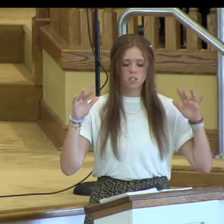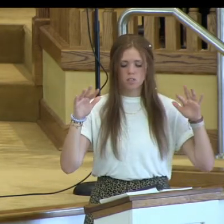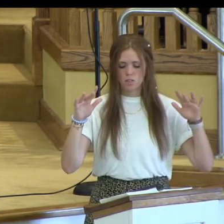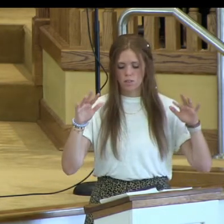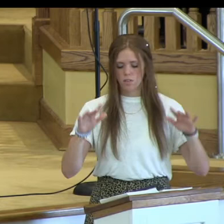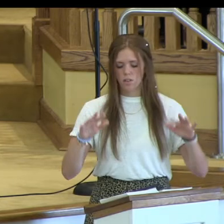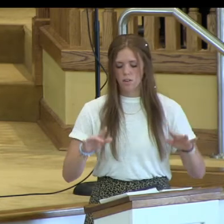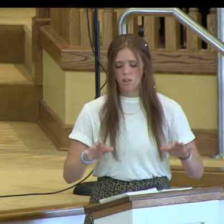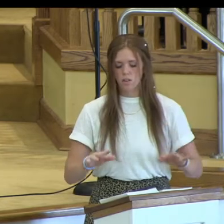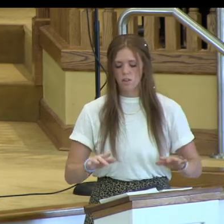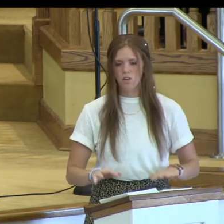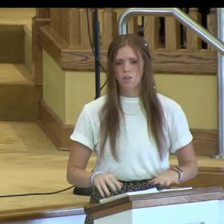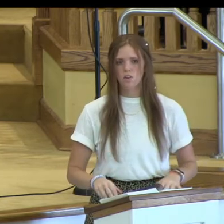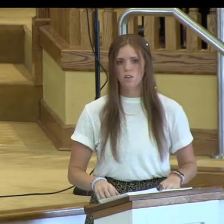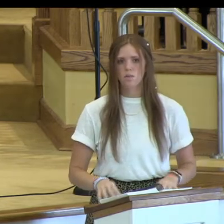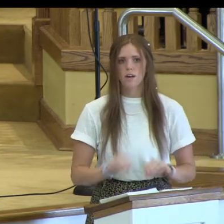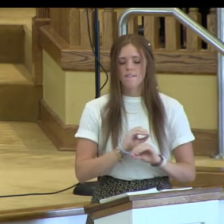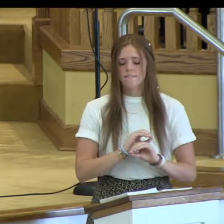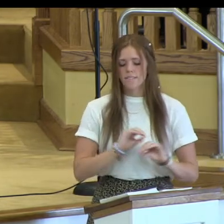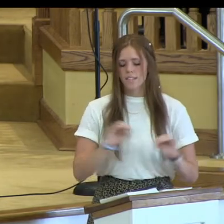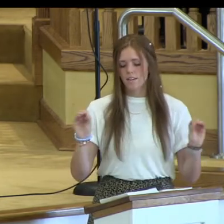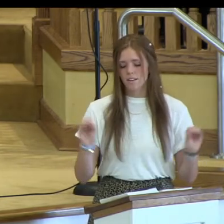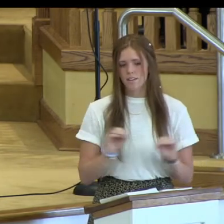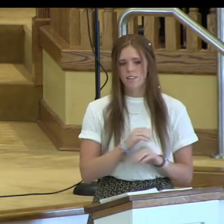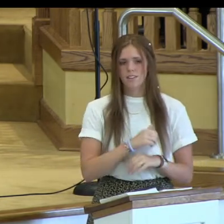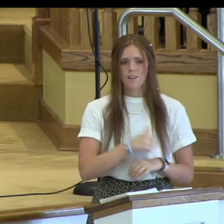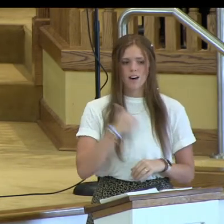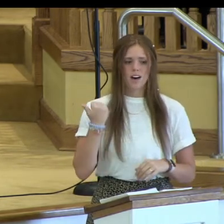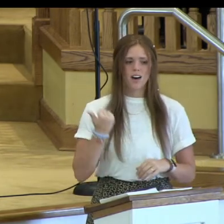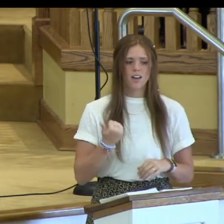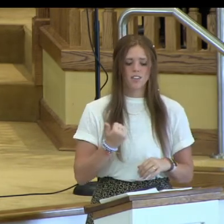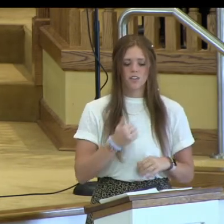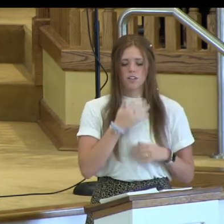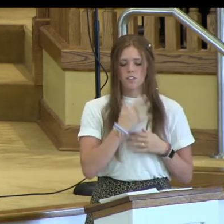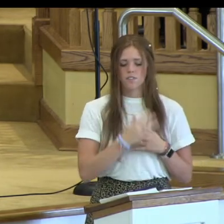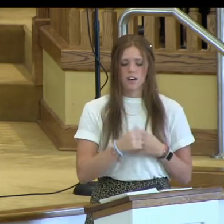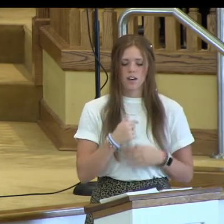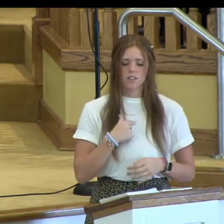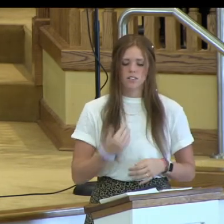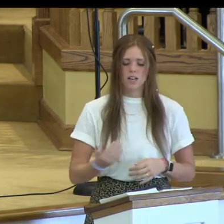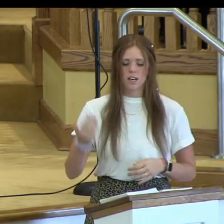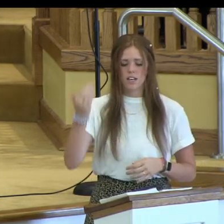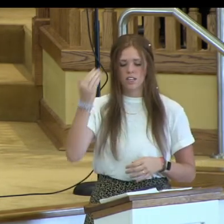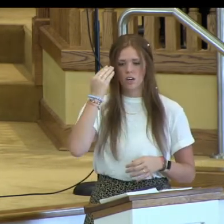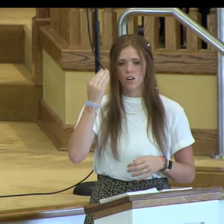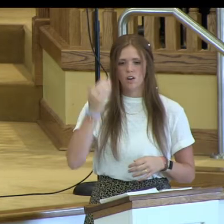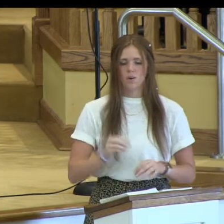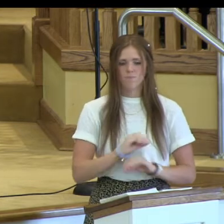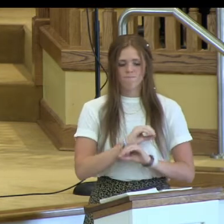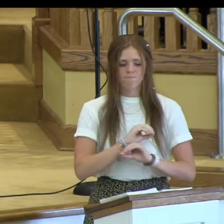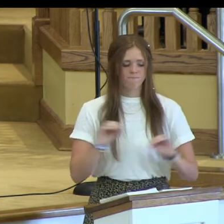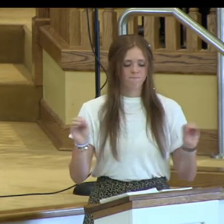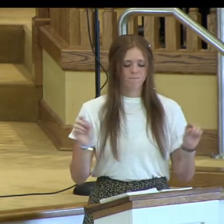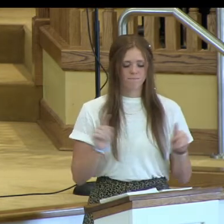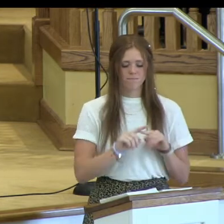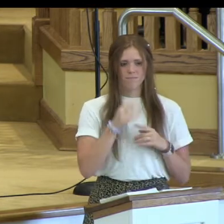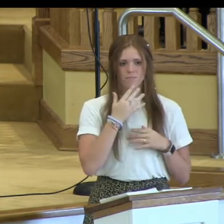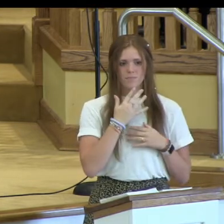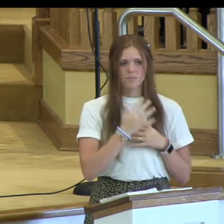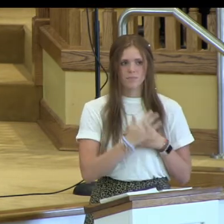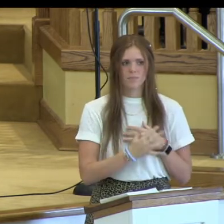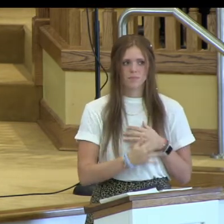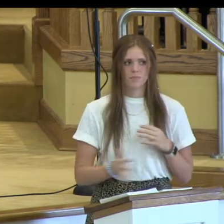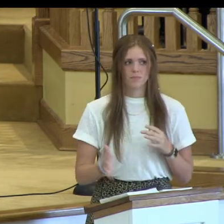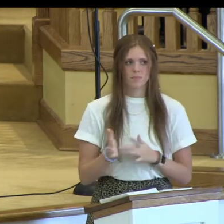as snow. No other fount I know, nothing but